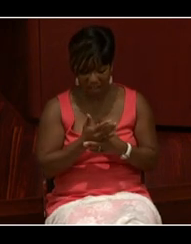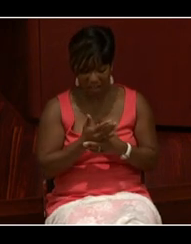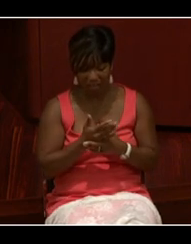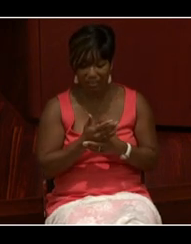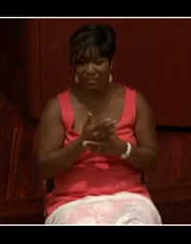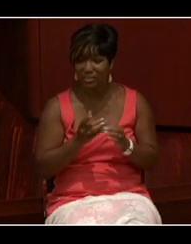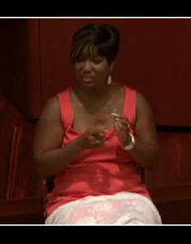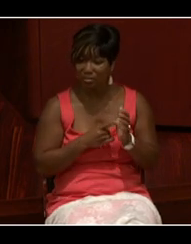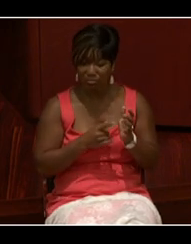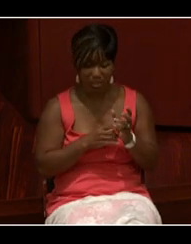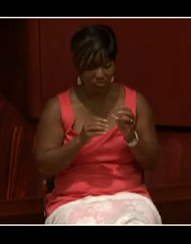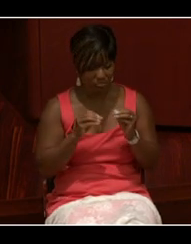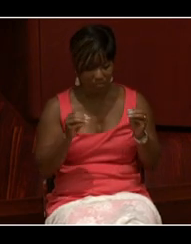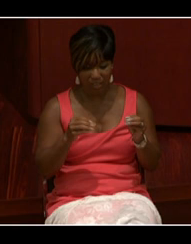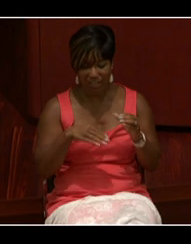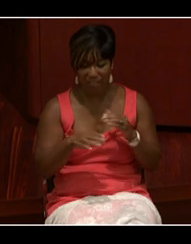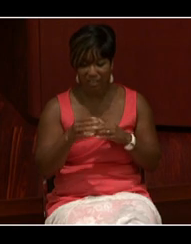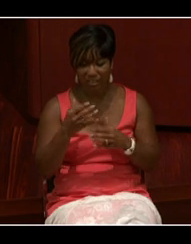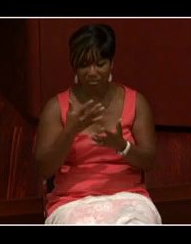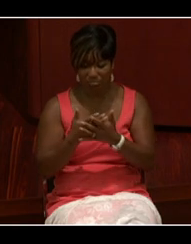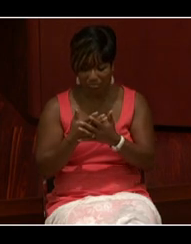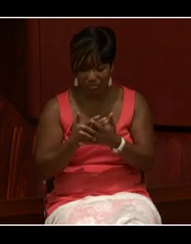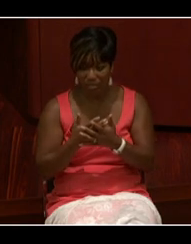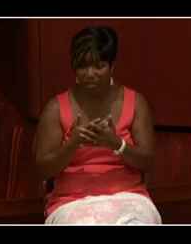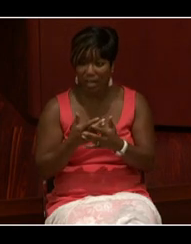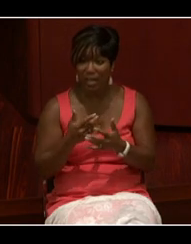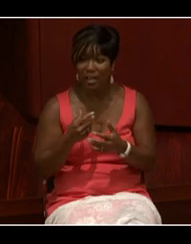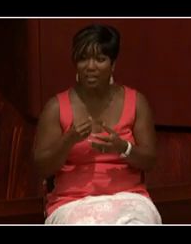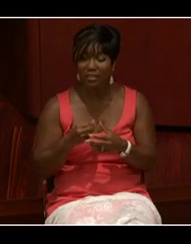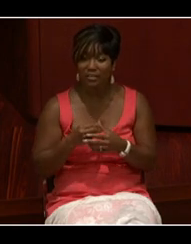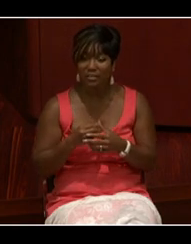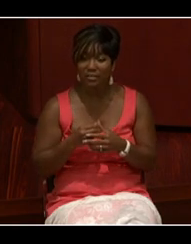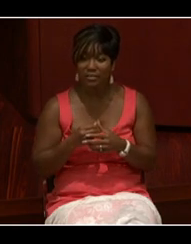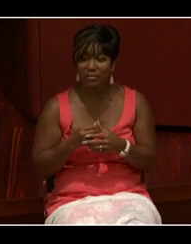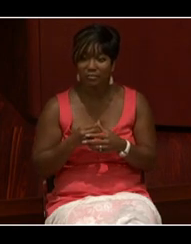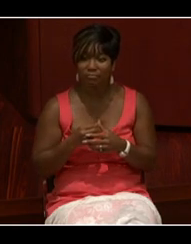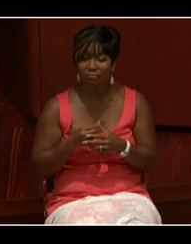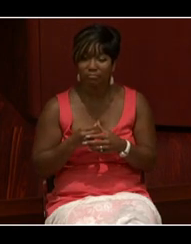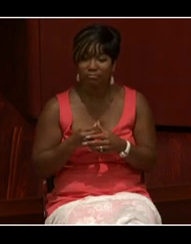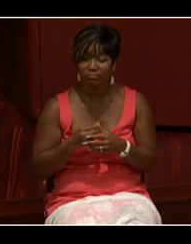holdings, as the more recent file is not yet part of the National Archives holdings.